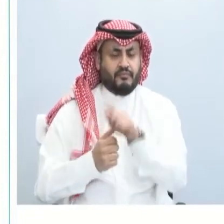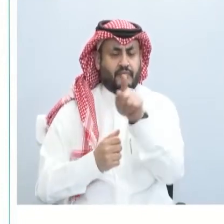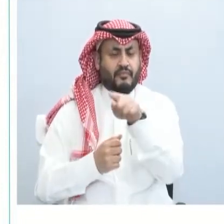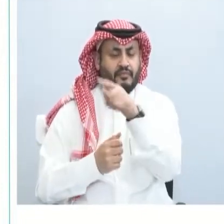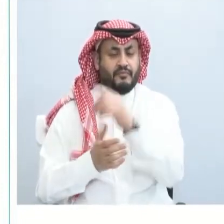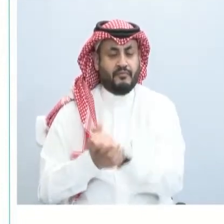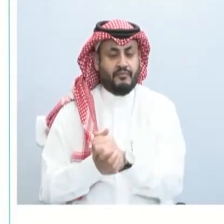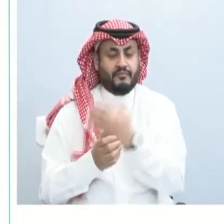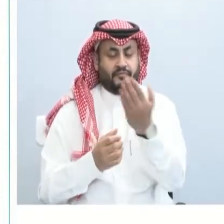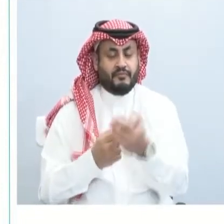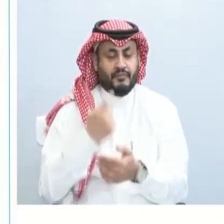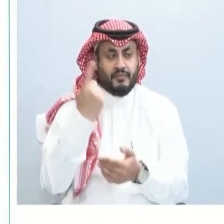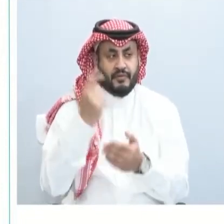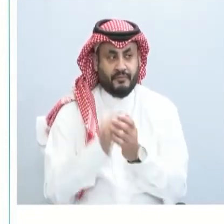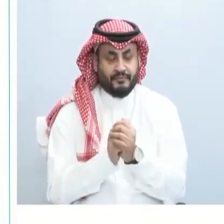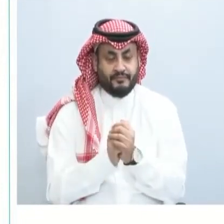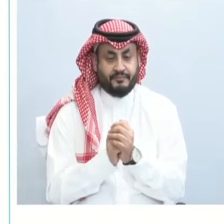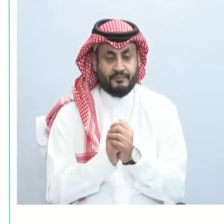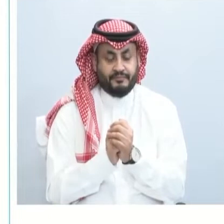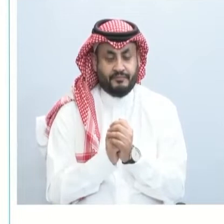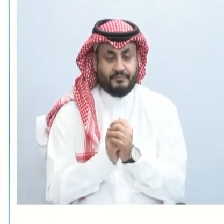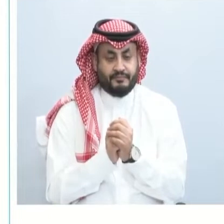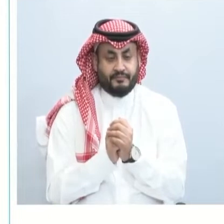So let's start with the first one as an example.